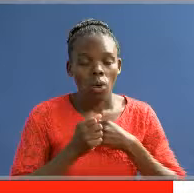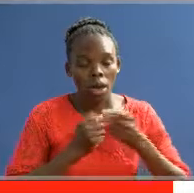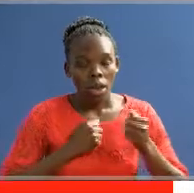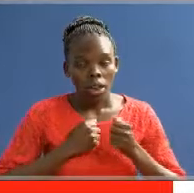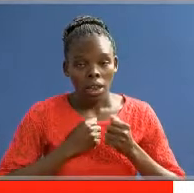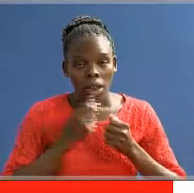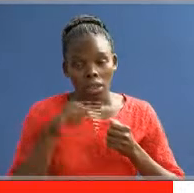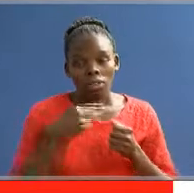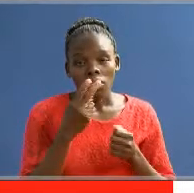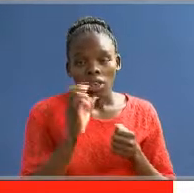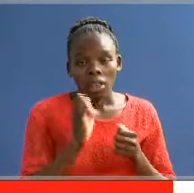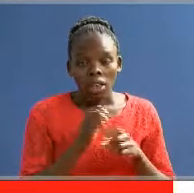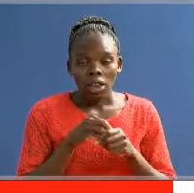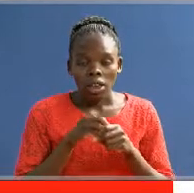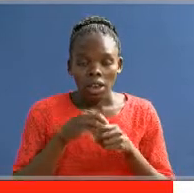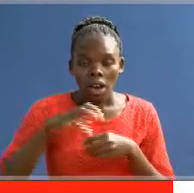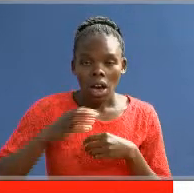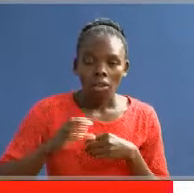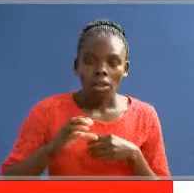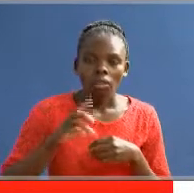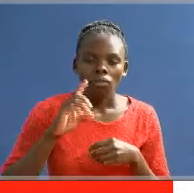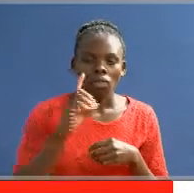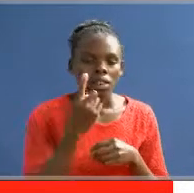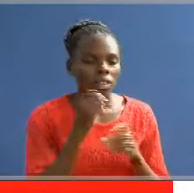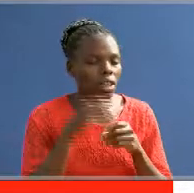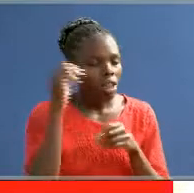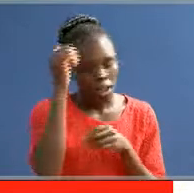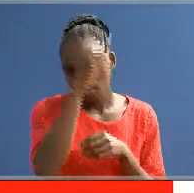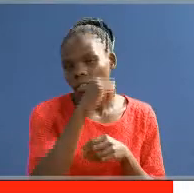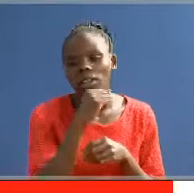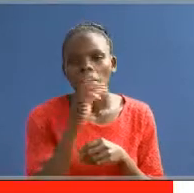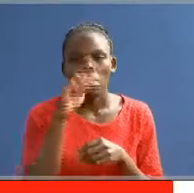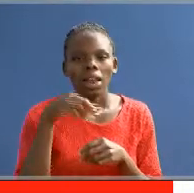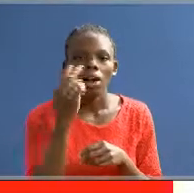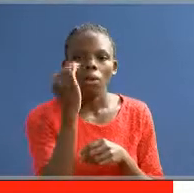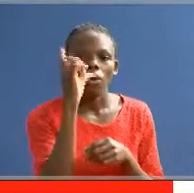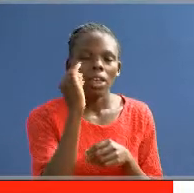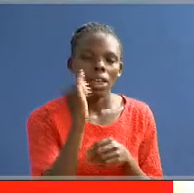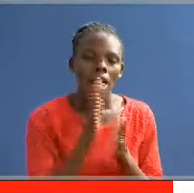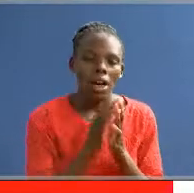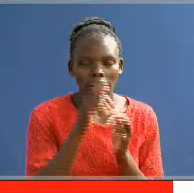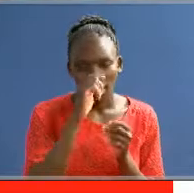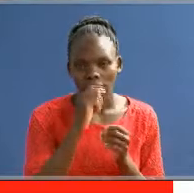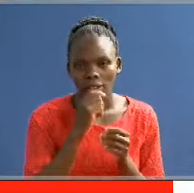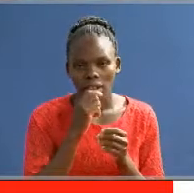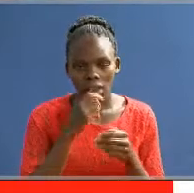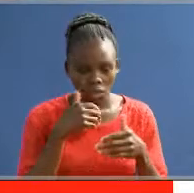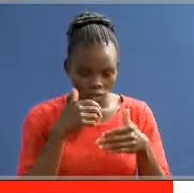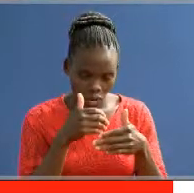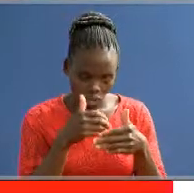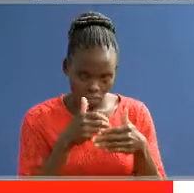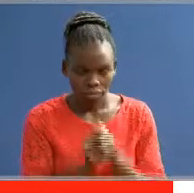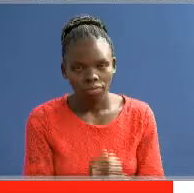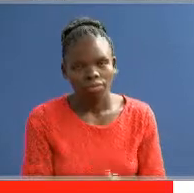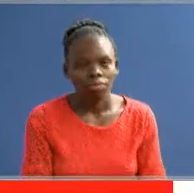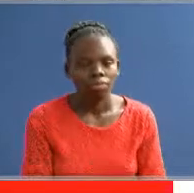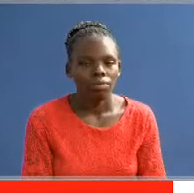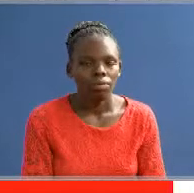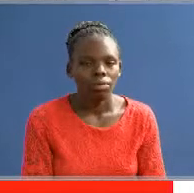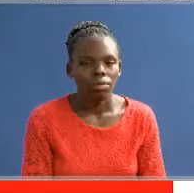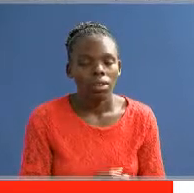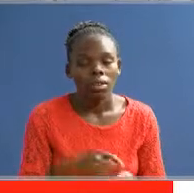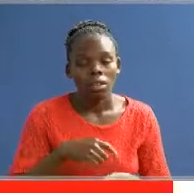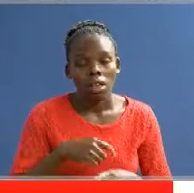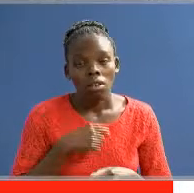HPV vaccine in the country, being the first in Africa. Malawi and Tanzania are also following step.